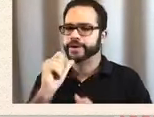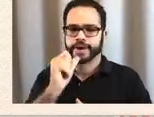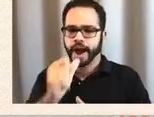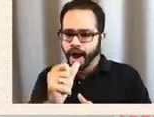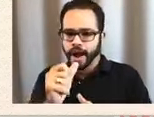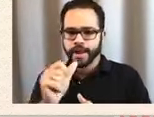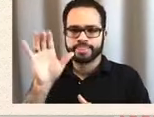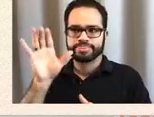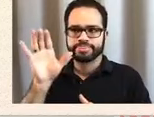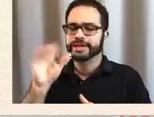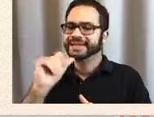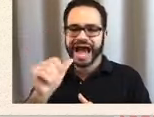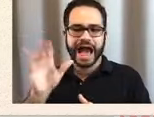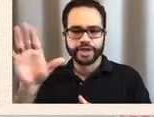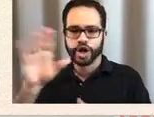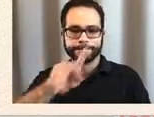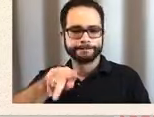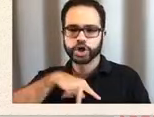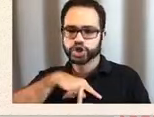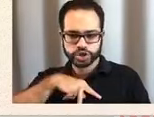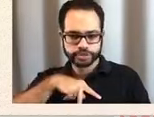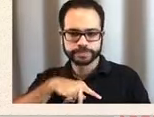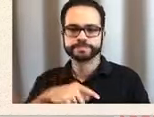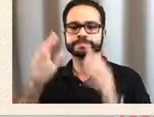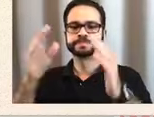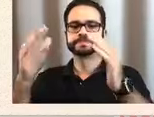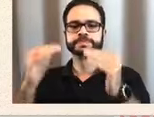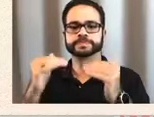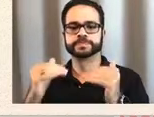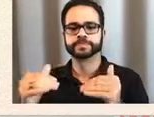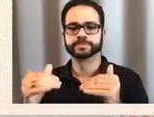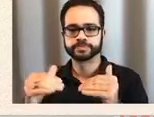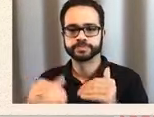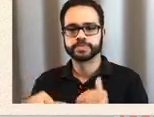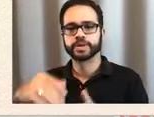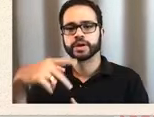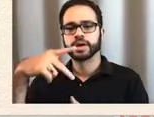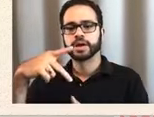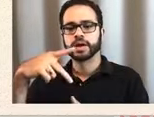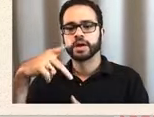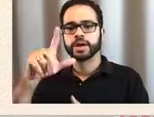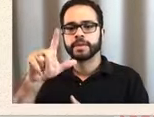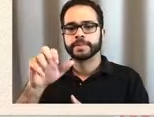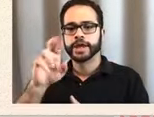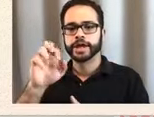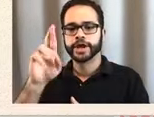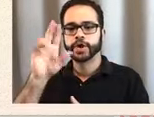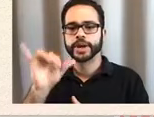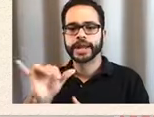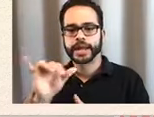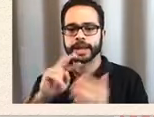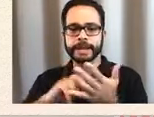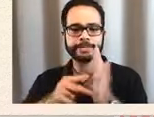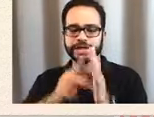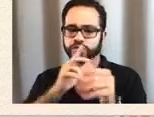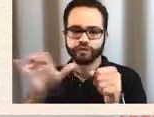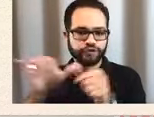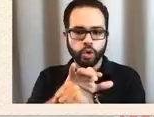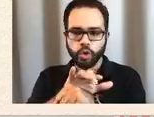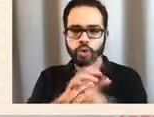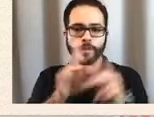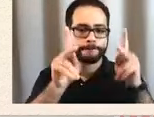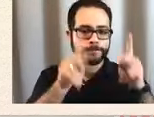person. Plenary guardianship is a total guardianship, so it's guardianship of the person and property. There are